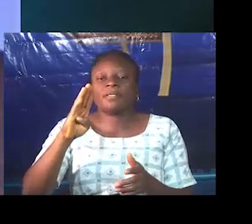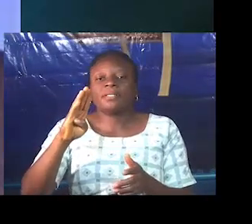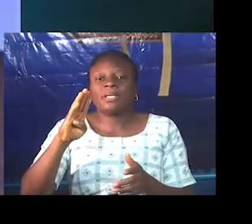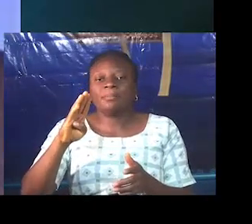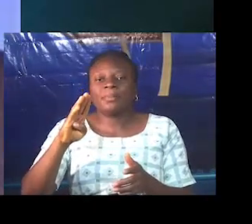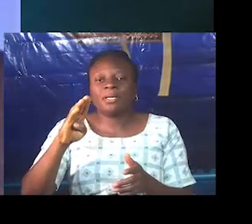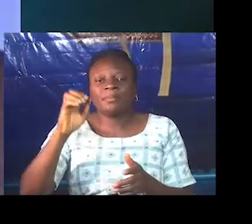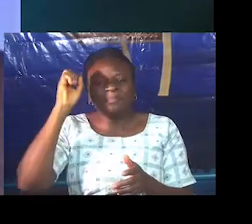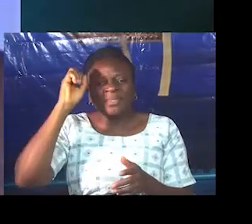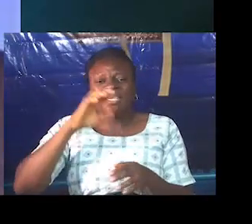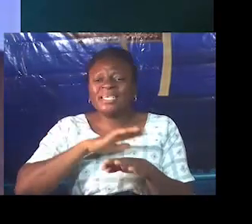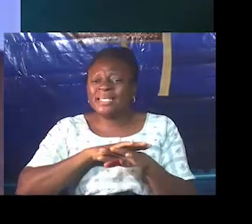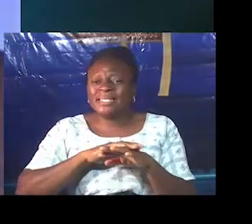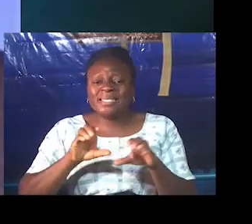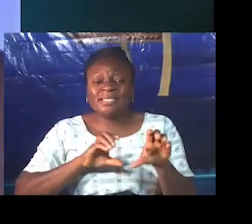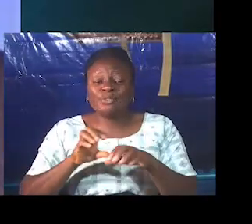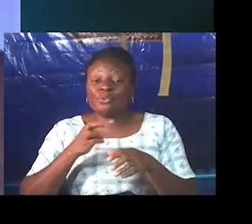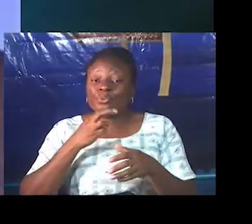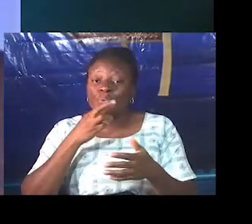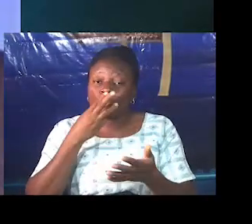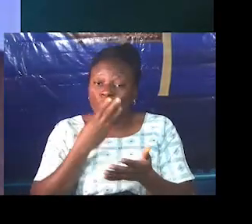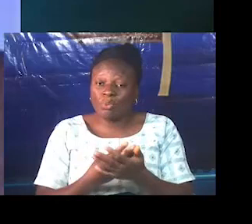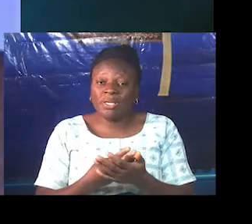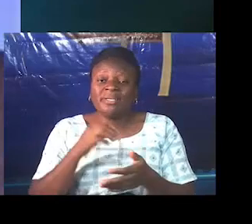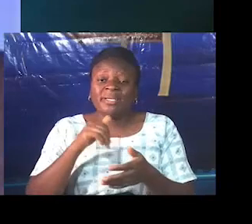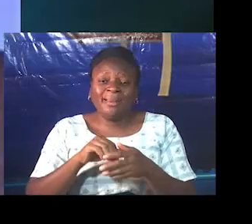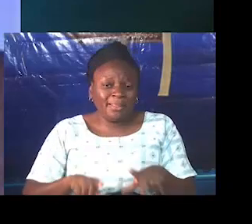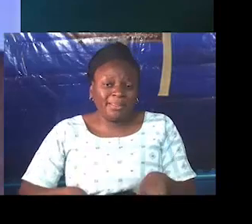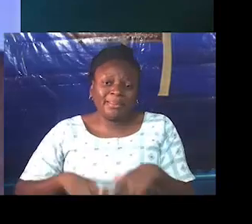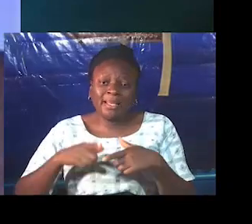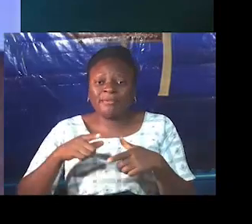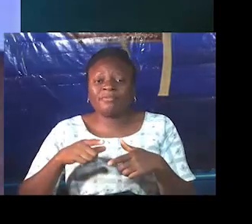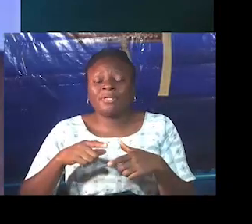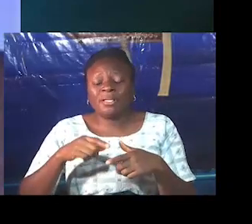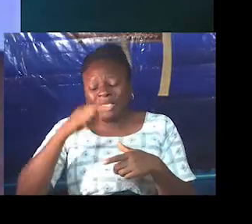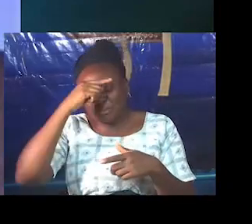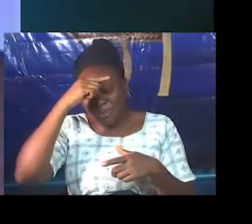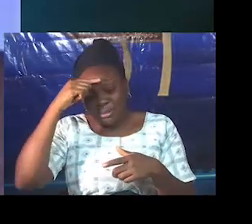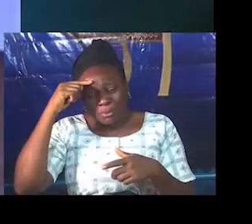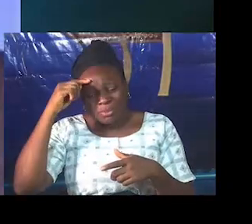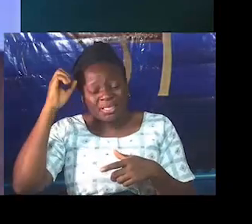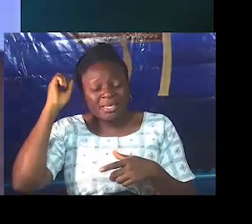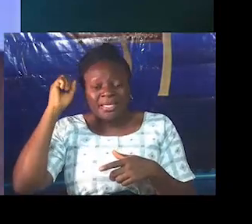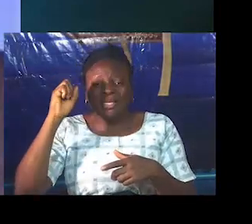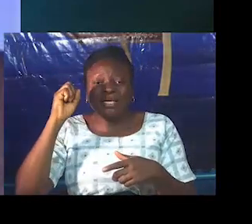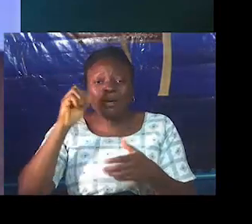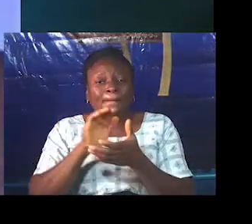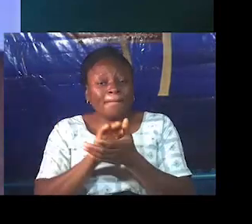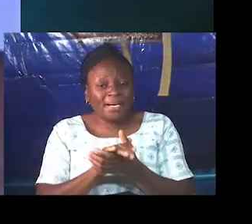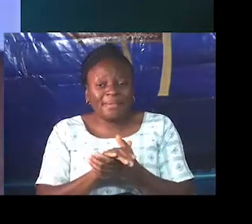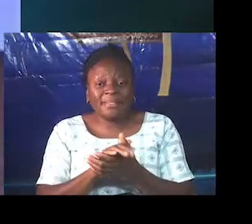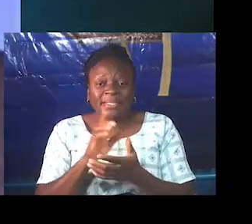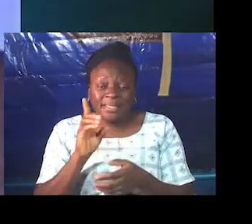daughter of a Sidonian king. One of the reasons why Samson became a casualty in his life was